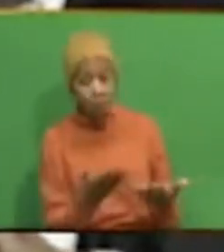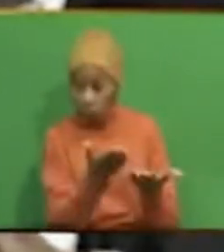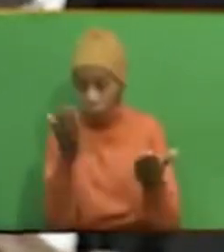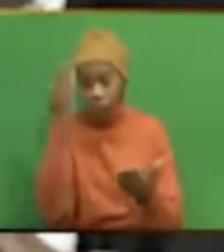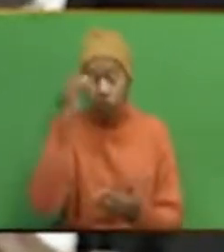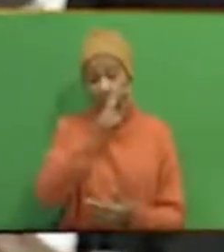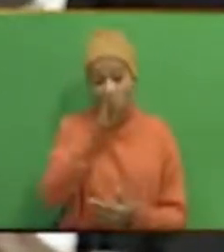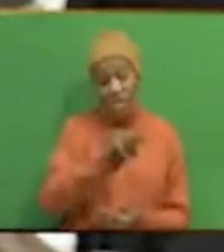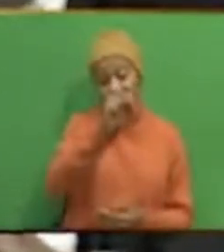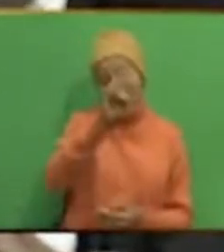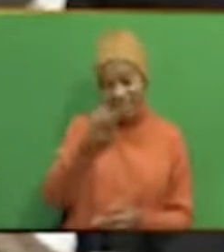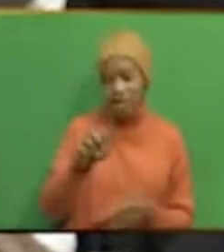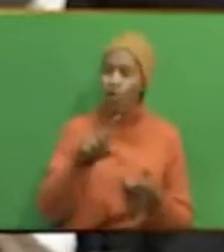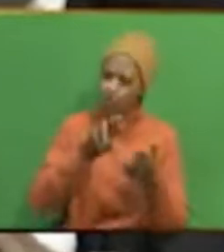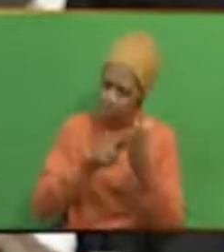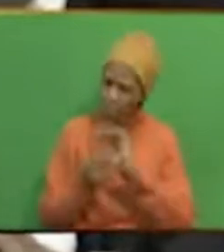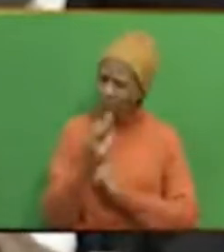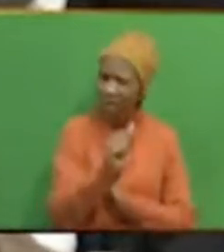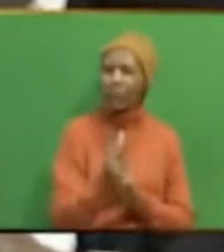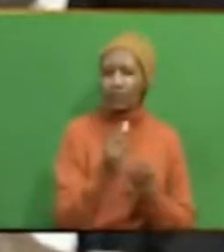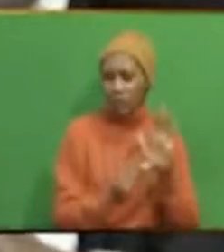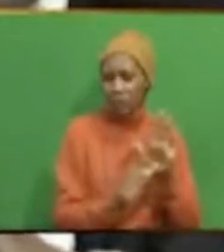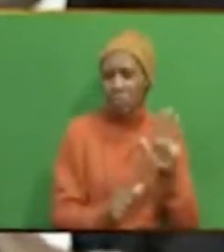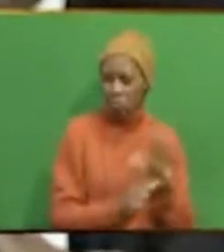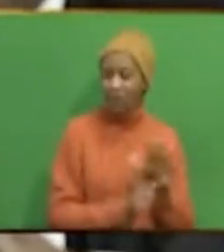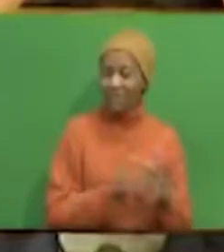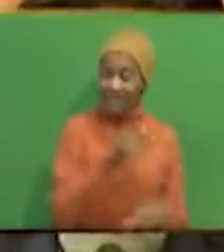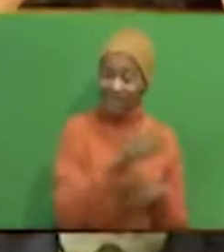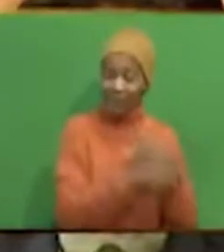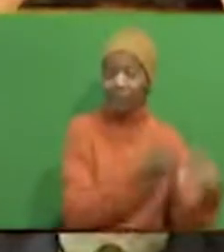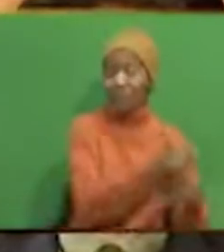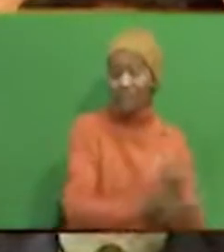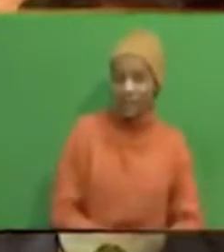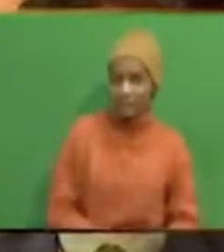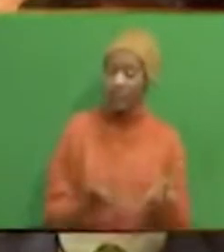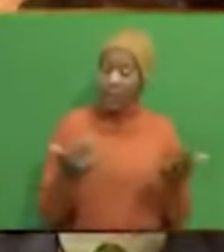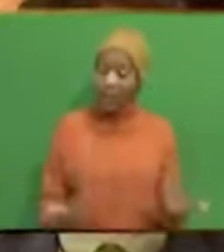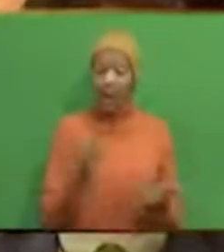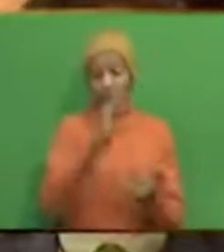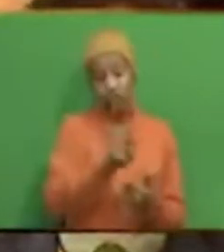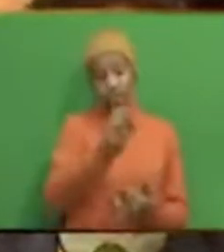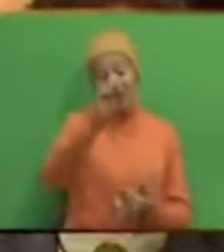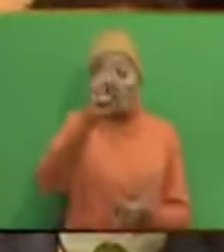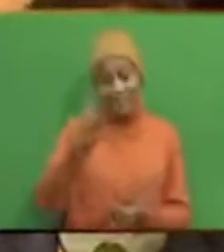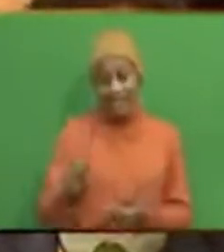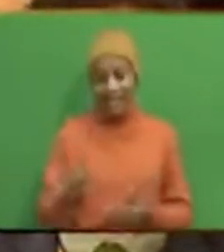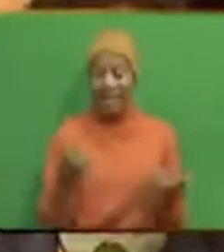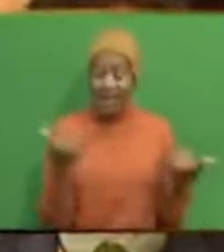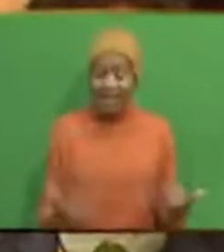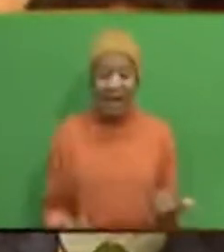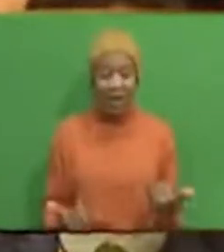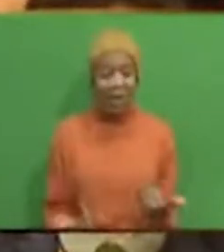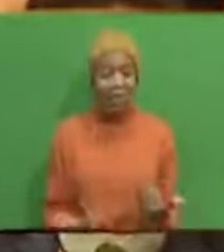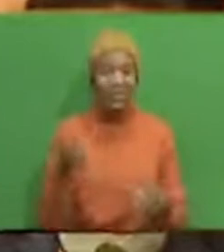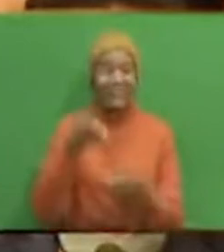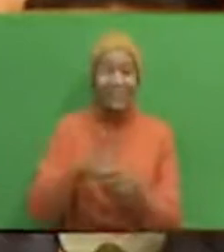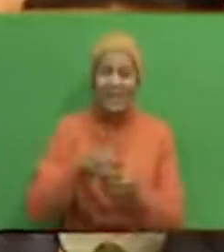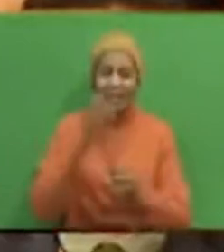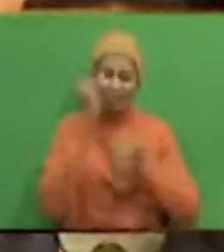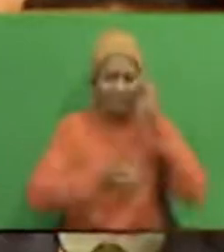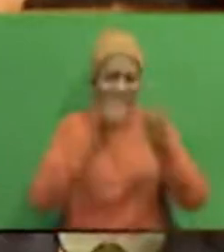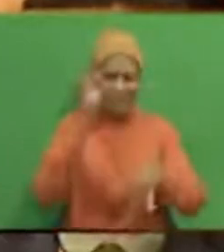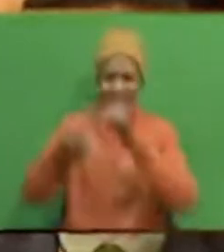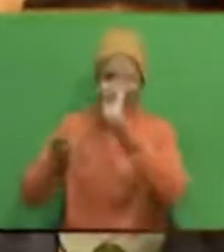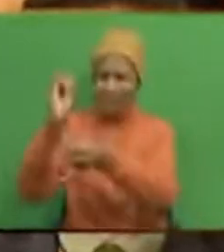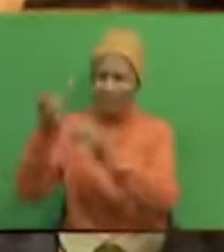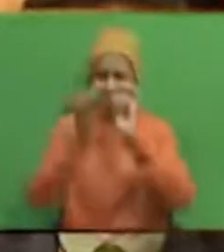the JSC plays a central role in this process. Now, the JSC itself has been the subject of much criticism from